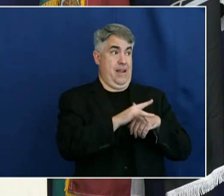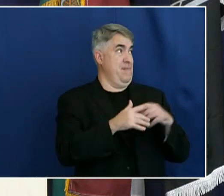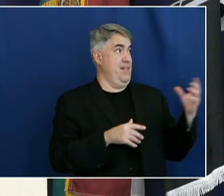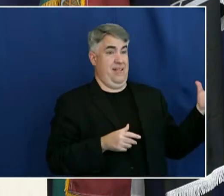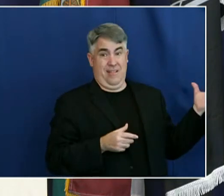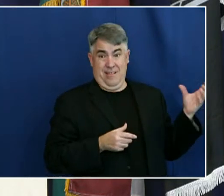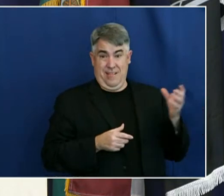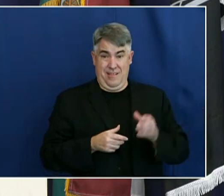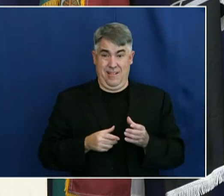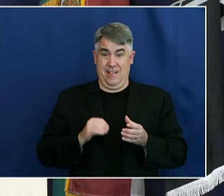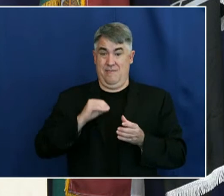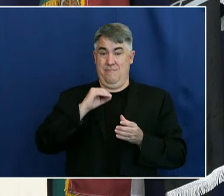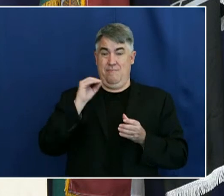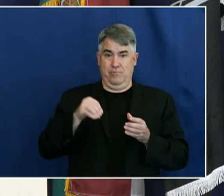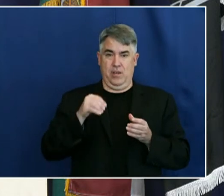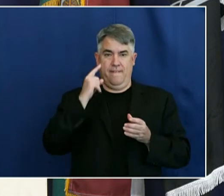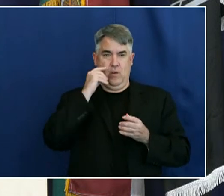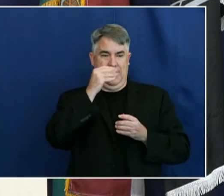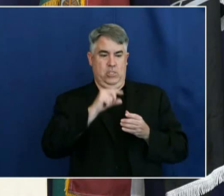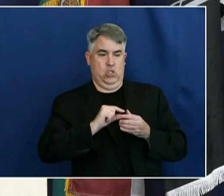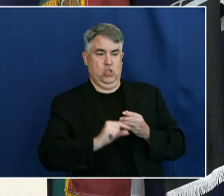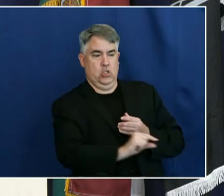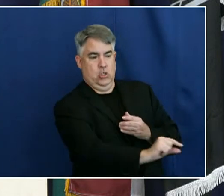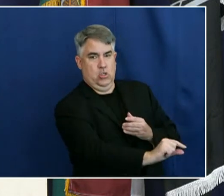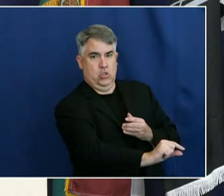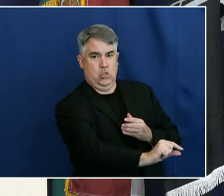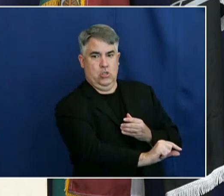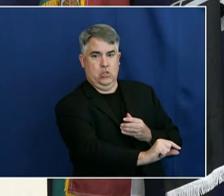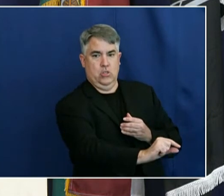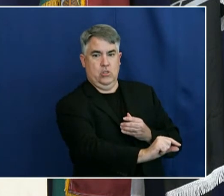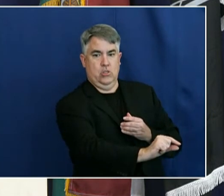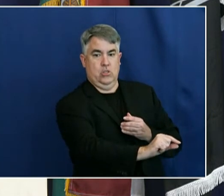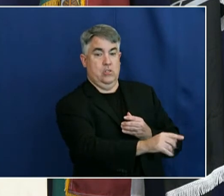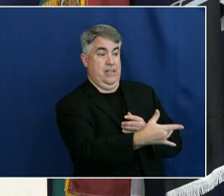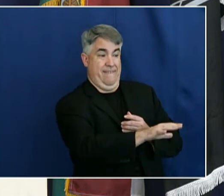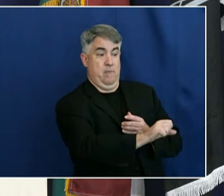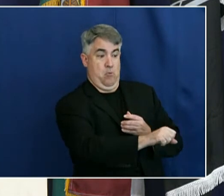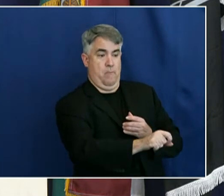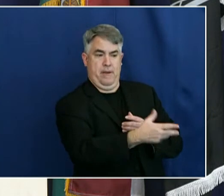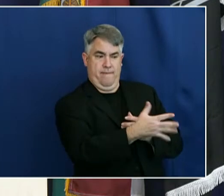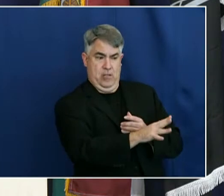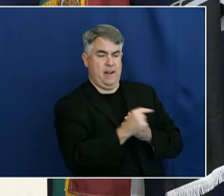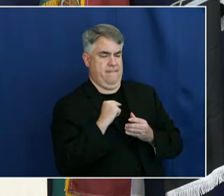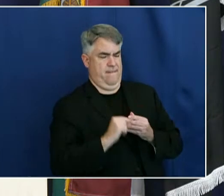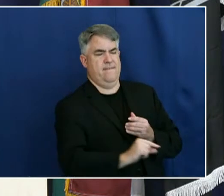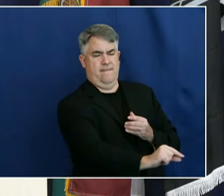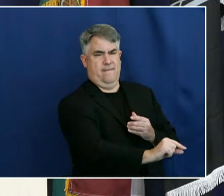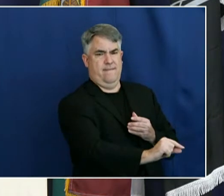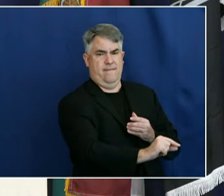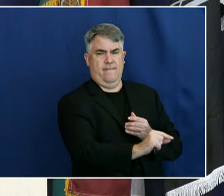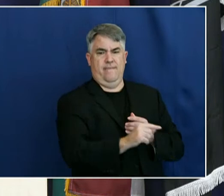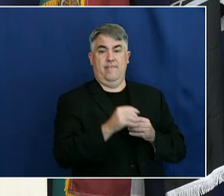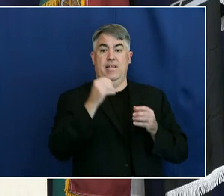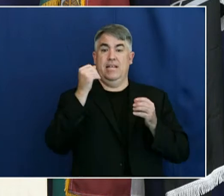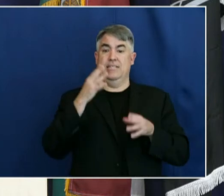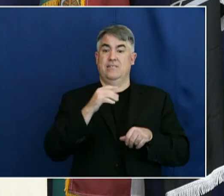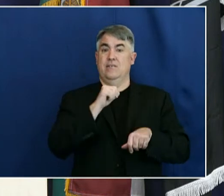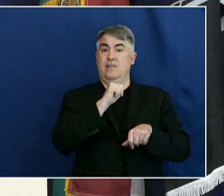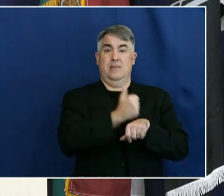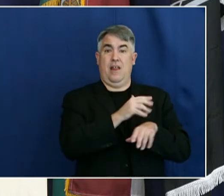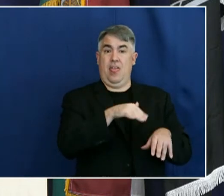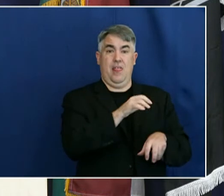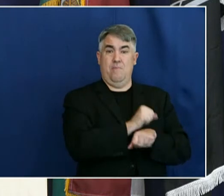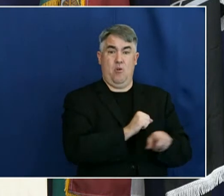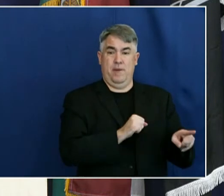of what we get if they have appointments to fill them. And then if they don't have appointments to fill them, they get distributed into the regular system. So